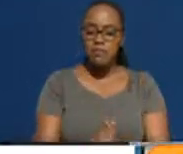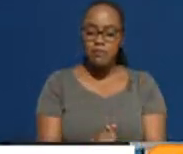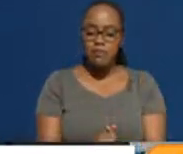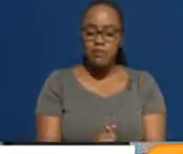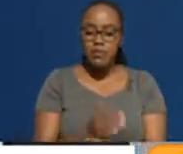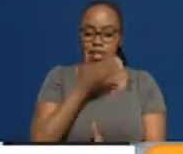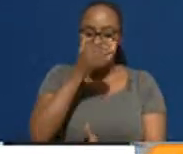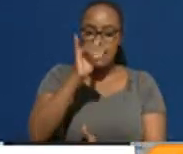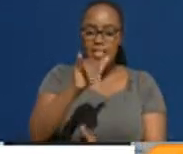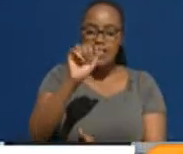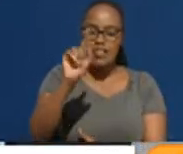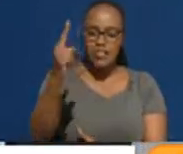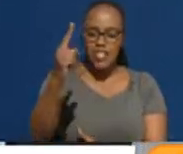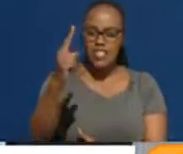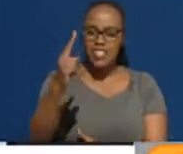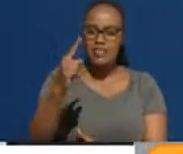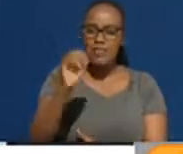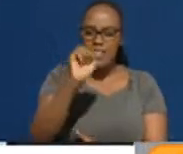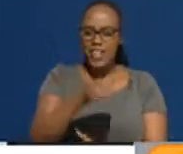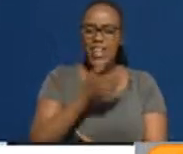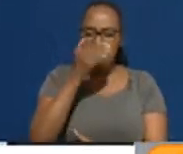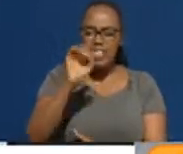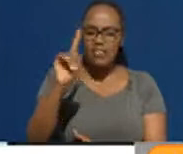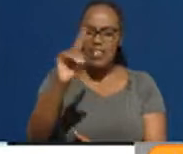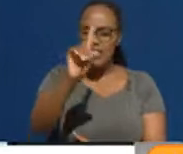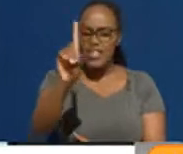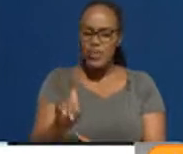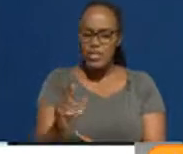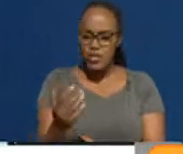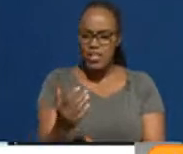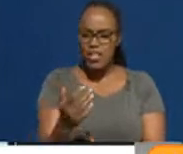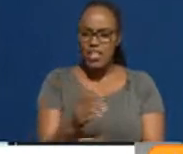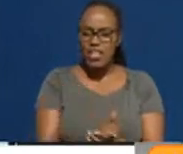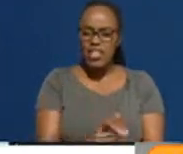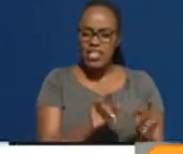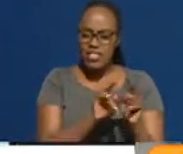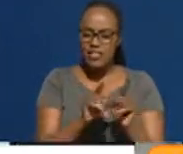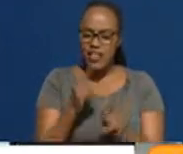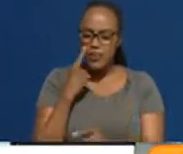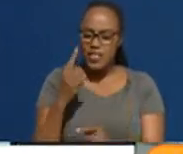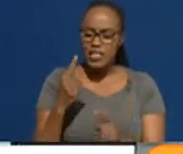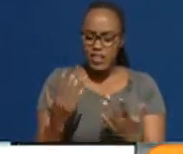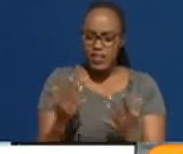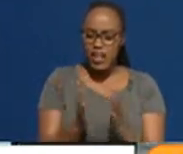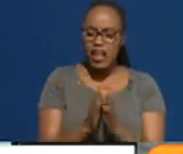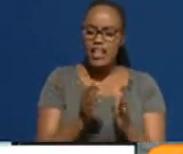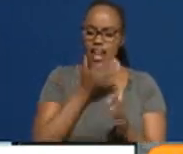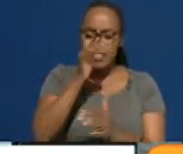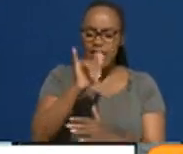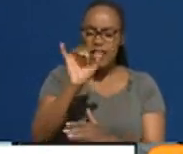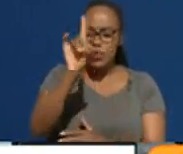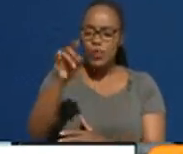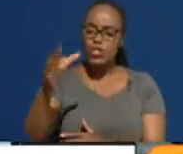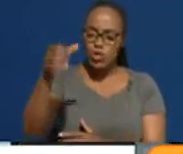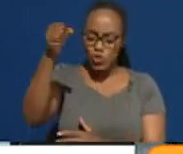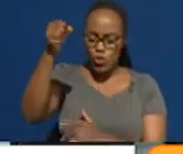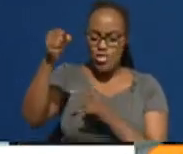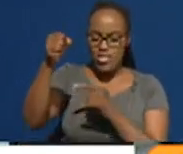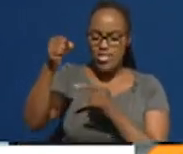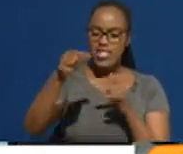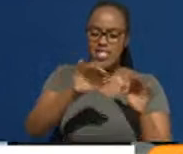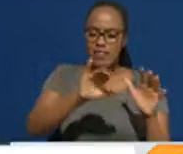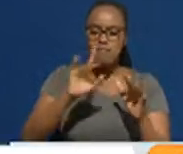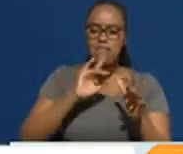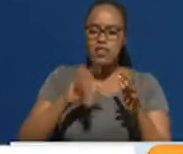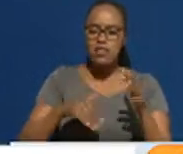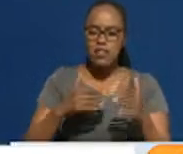Can I answer that question last? I can answer that question last. Let me give my opening, and then I can answer that question last. Let me say